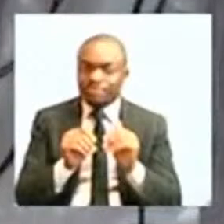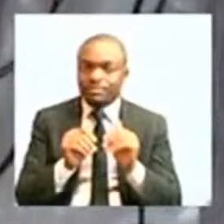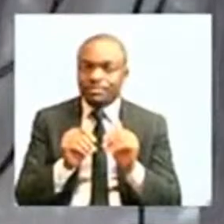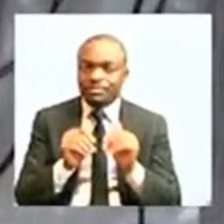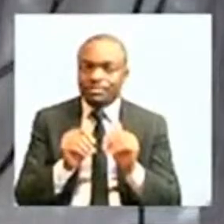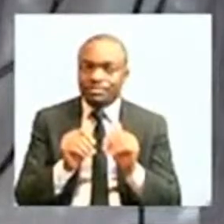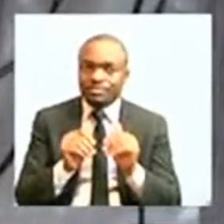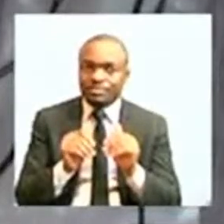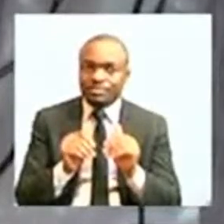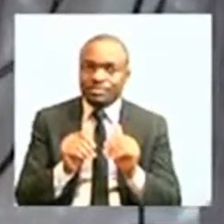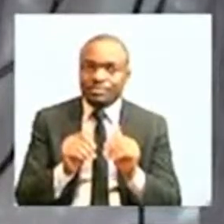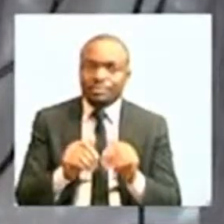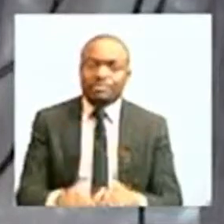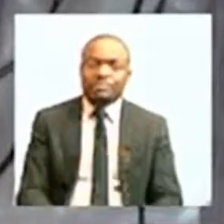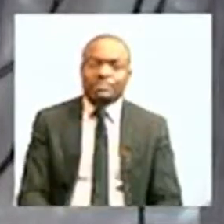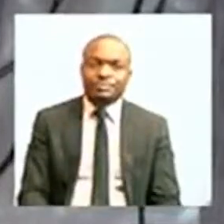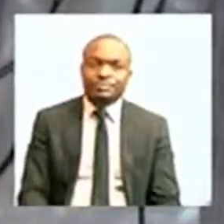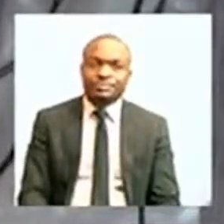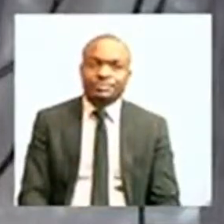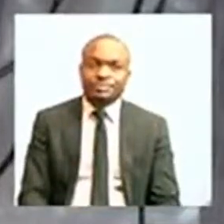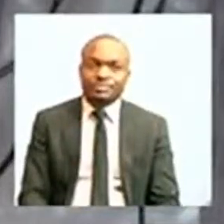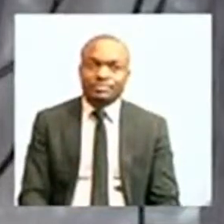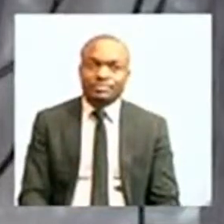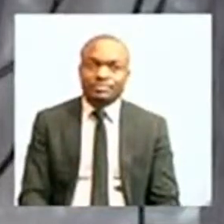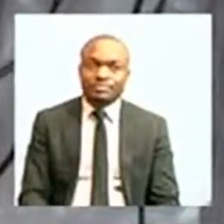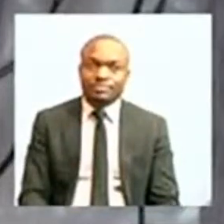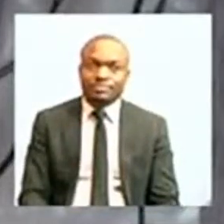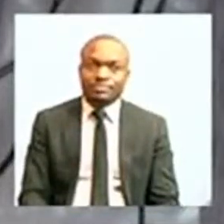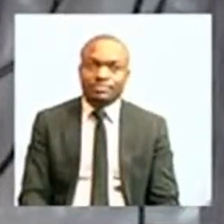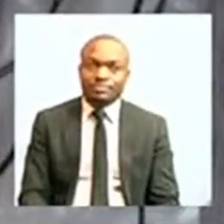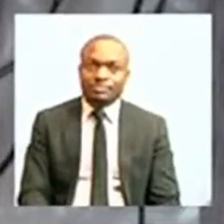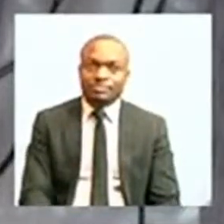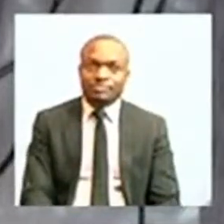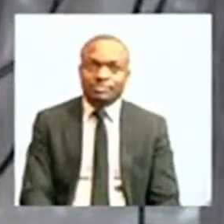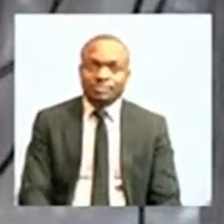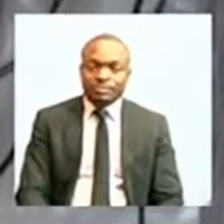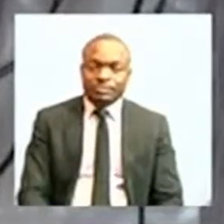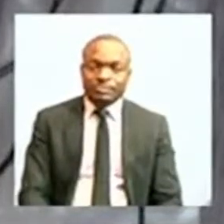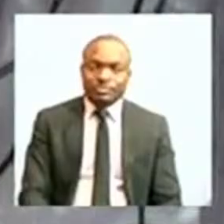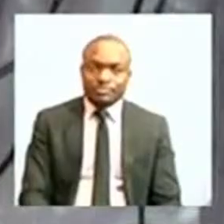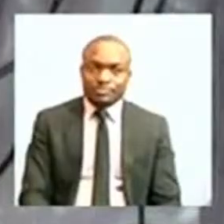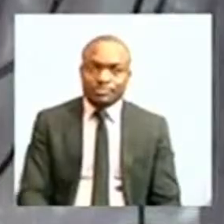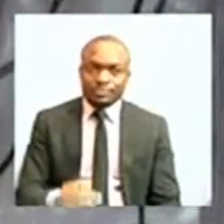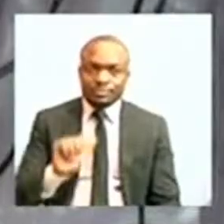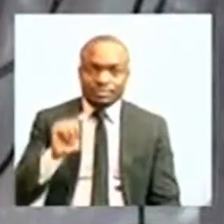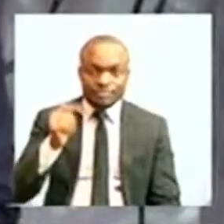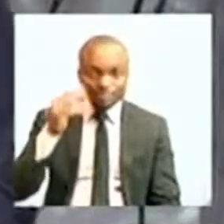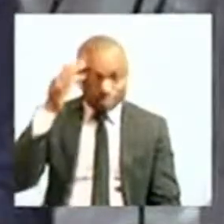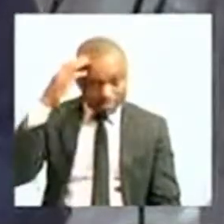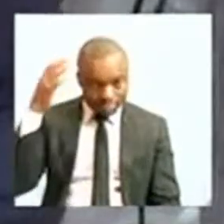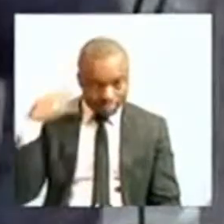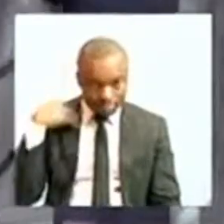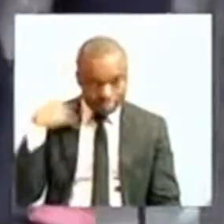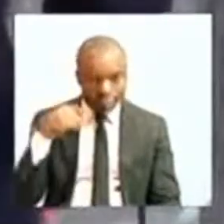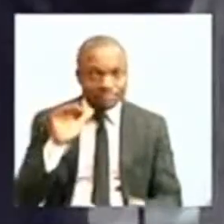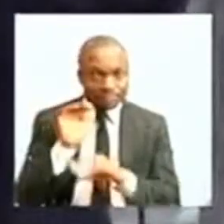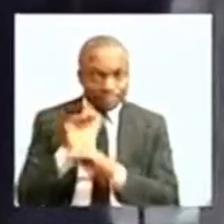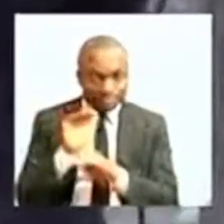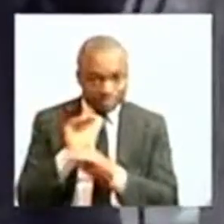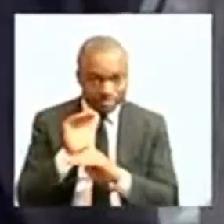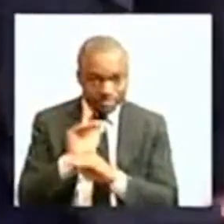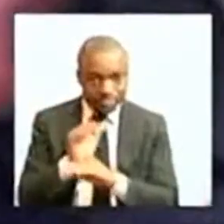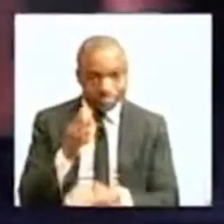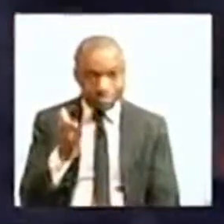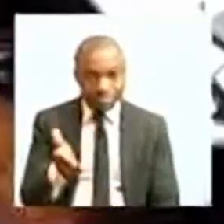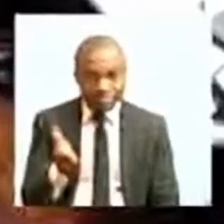So we hope that we will see some improvement on that. I thank you. Thank you. AG's office, any comment